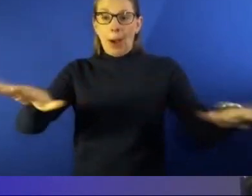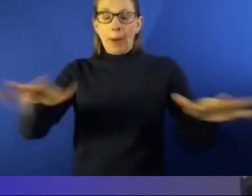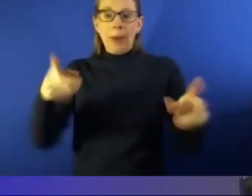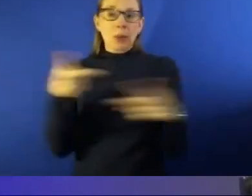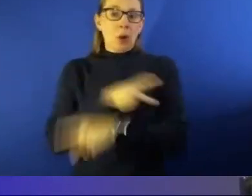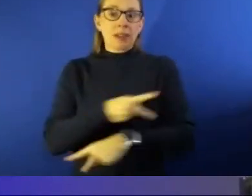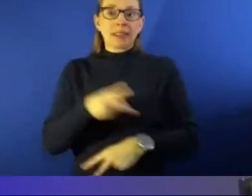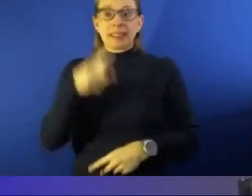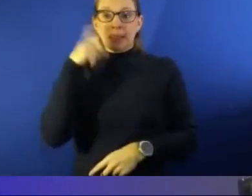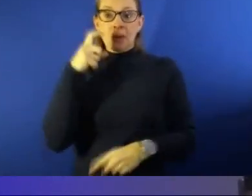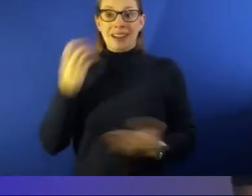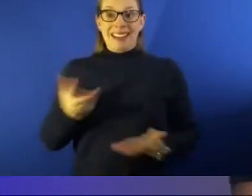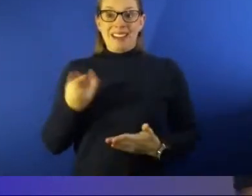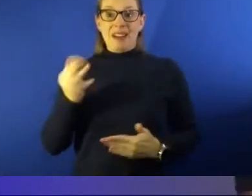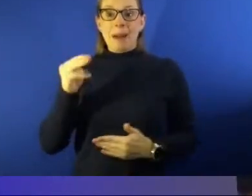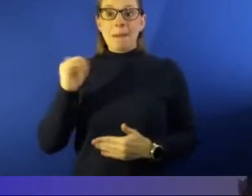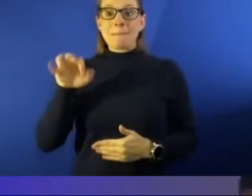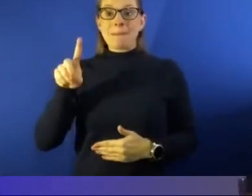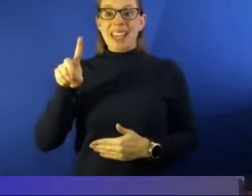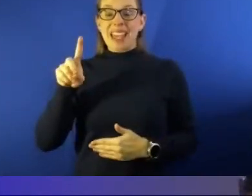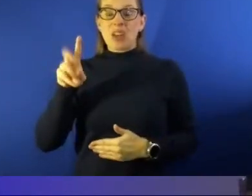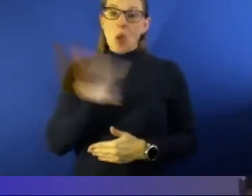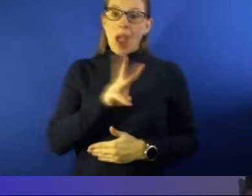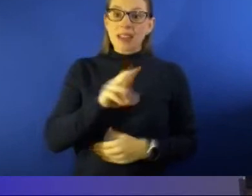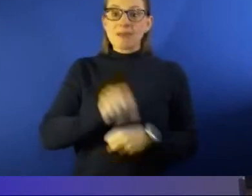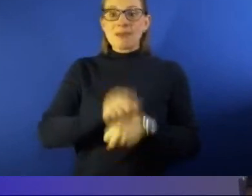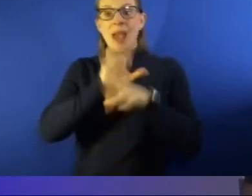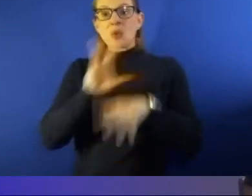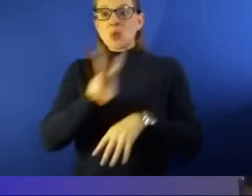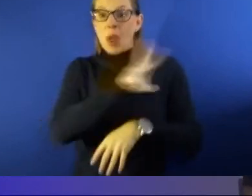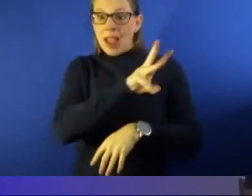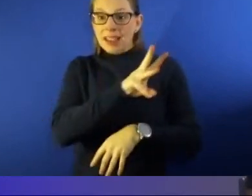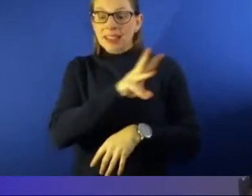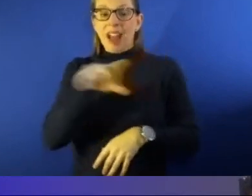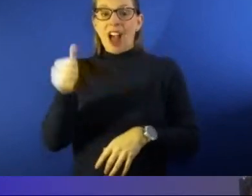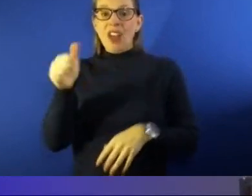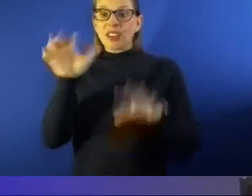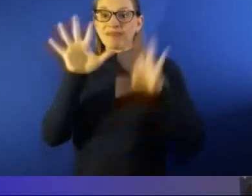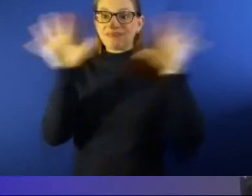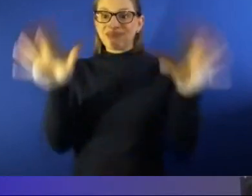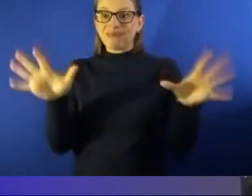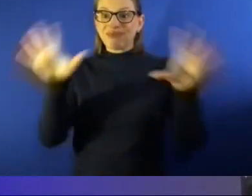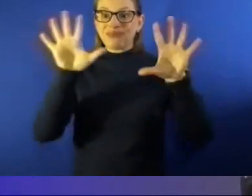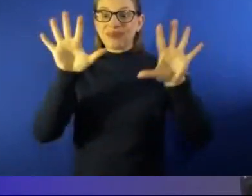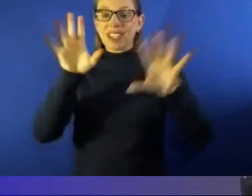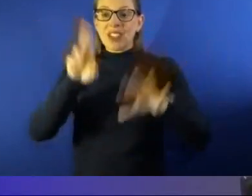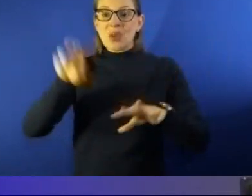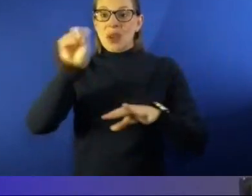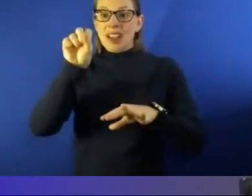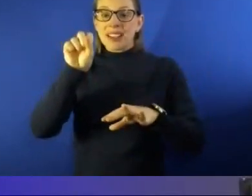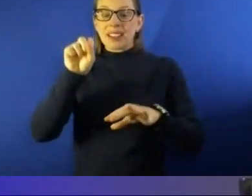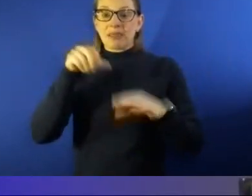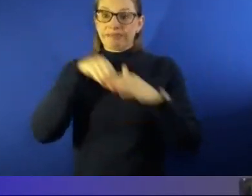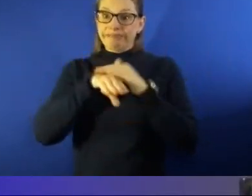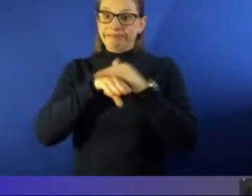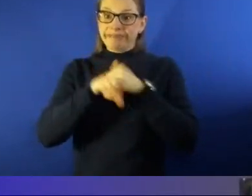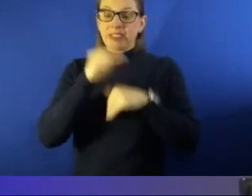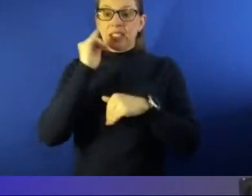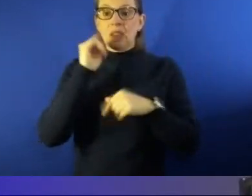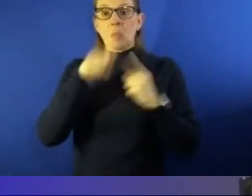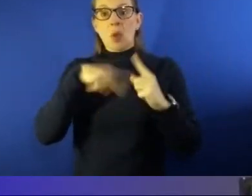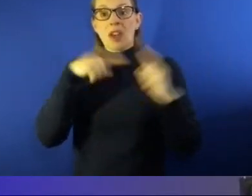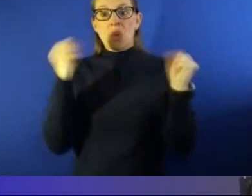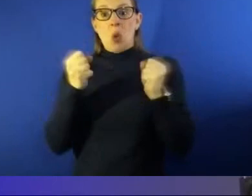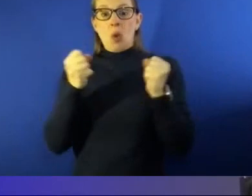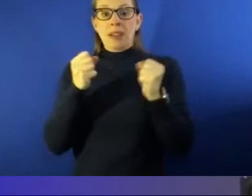in the Midwest, here in the Mountain West and other parts of the country, we tend to gather indoors when it's cold outside. And we are heading into that season now. In fact,